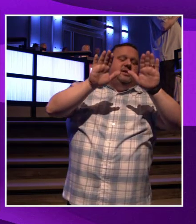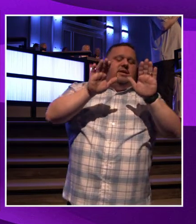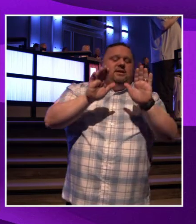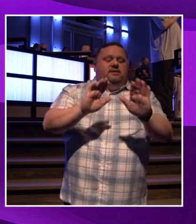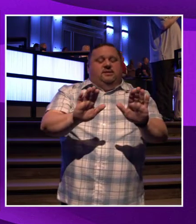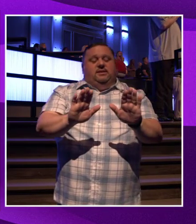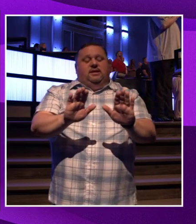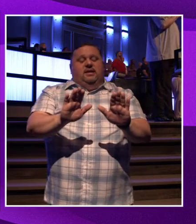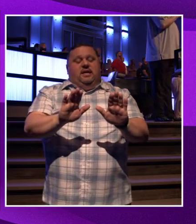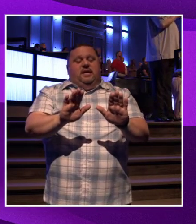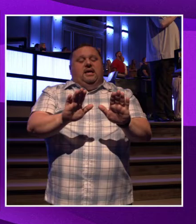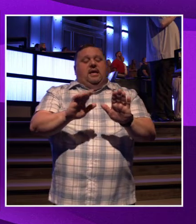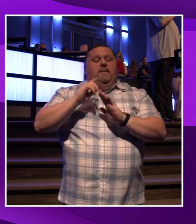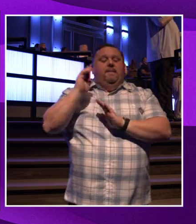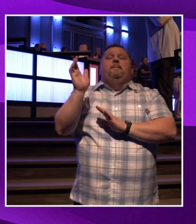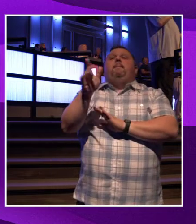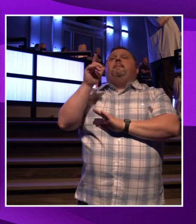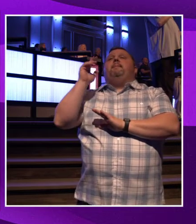majesty,